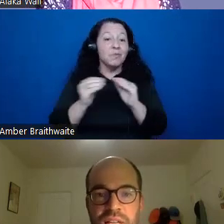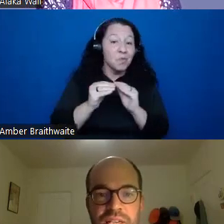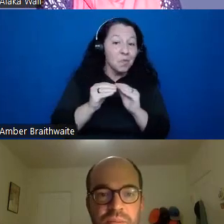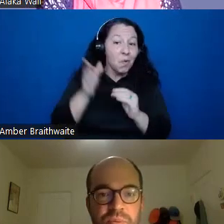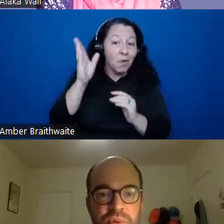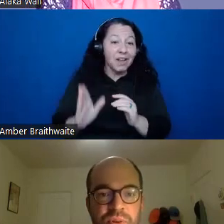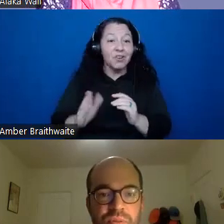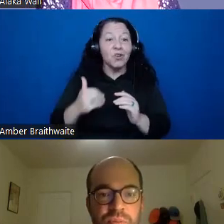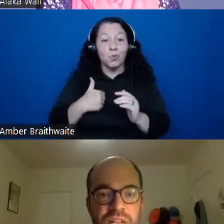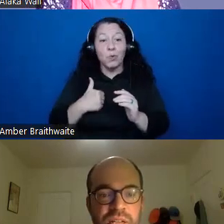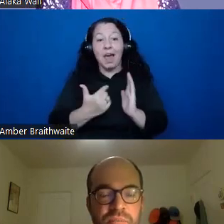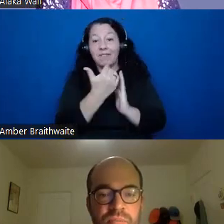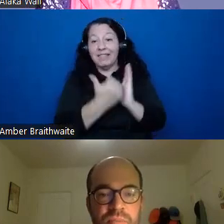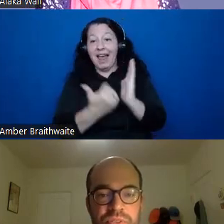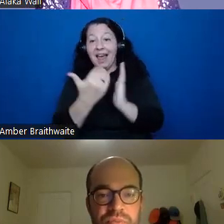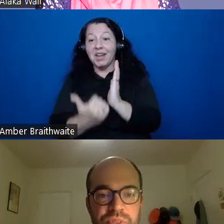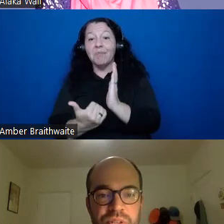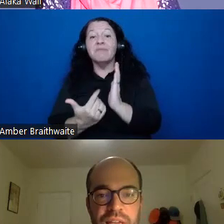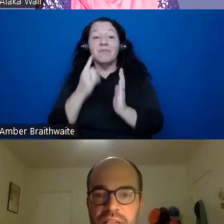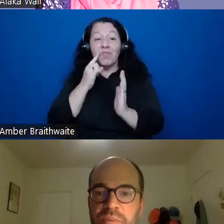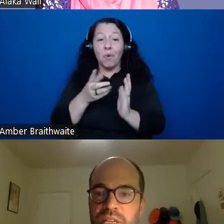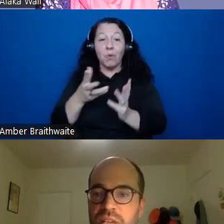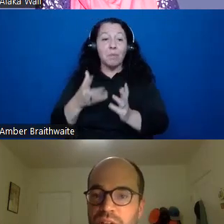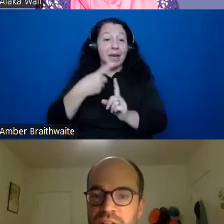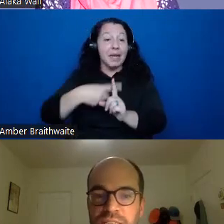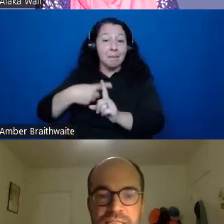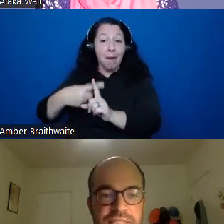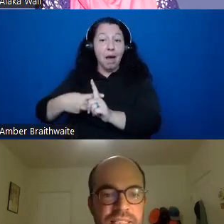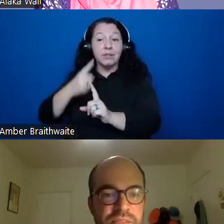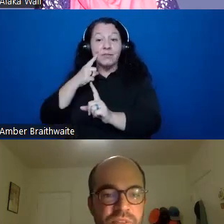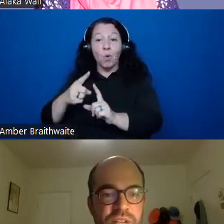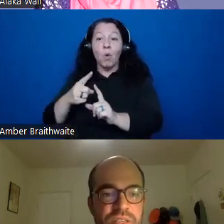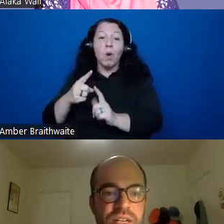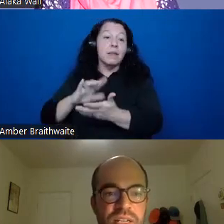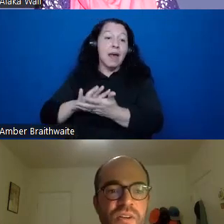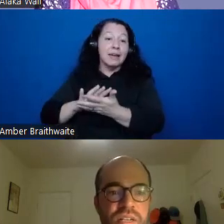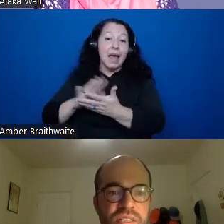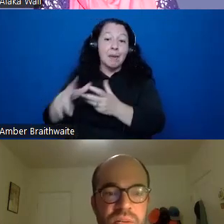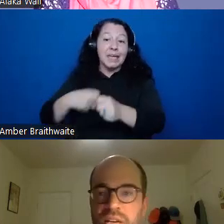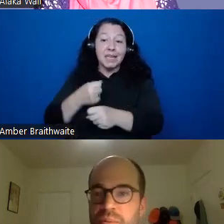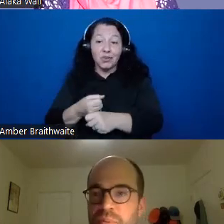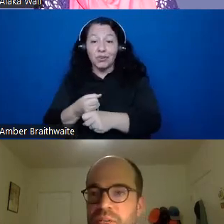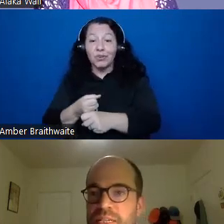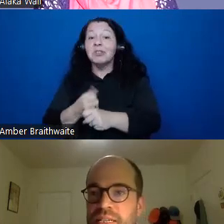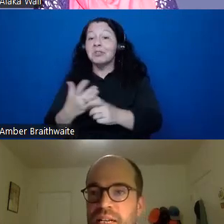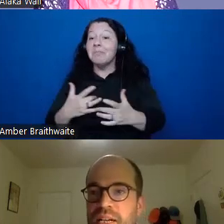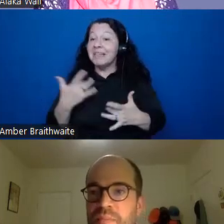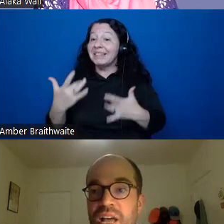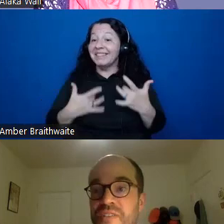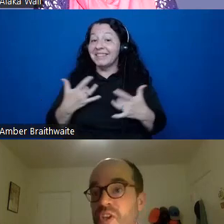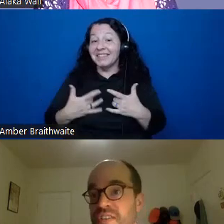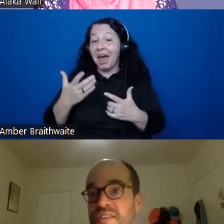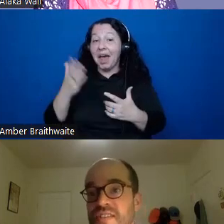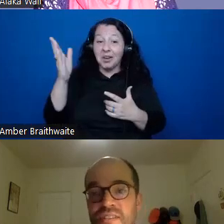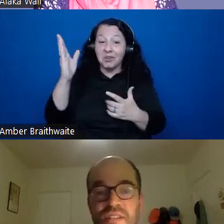a lineup for the remaining months of the academic year. Some very exciting talks coming up.